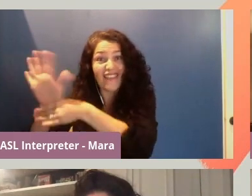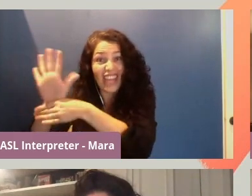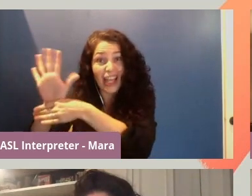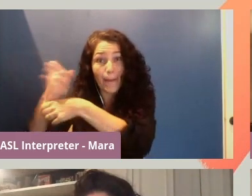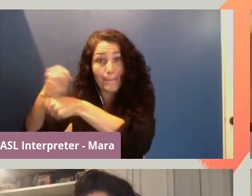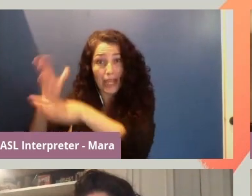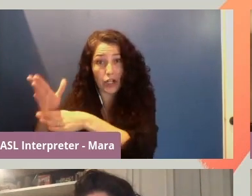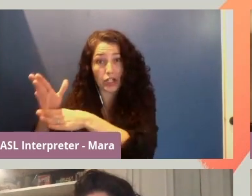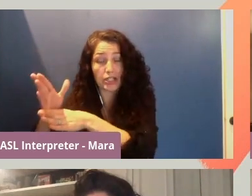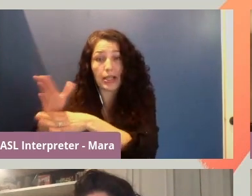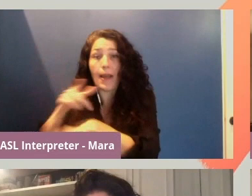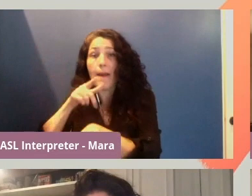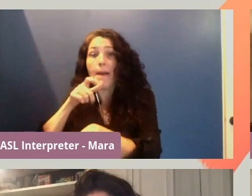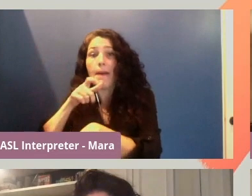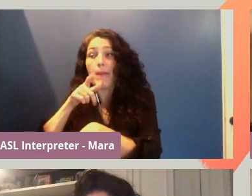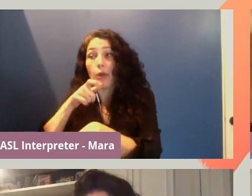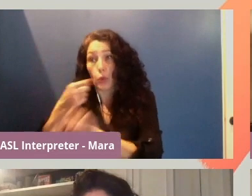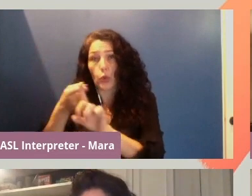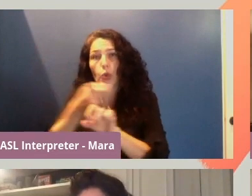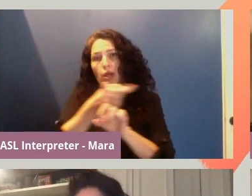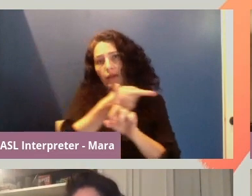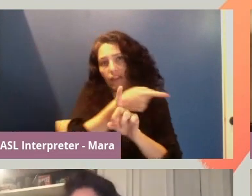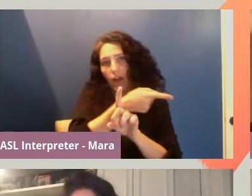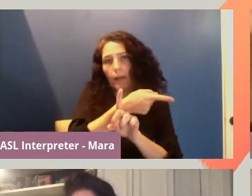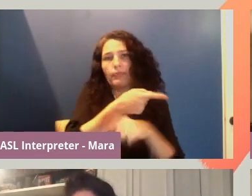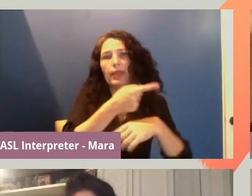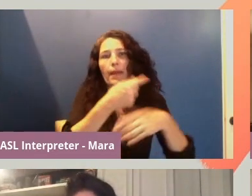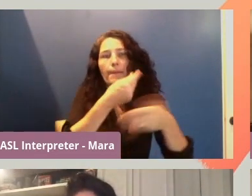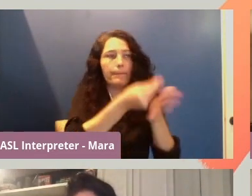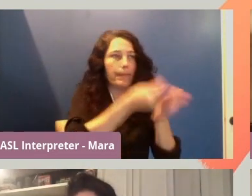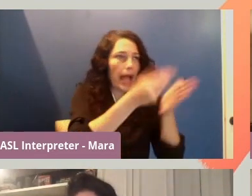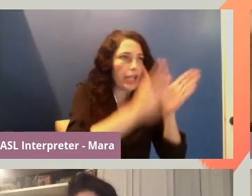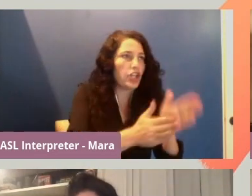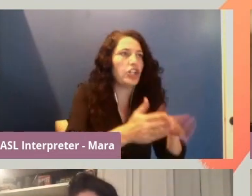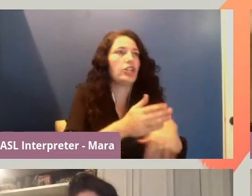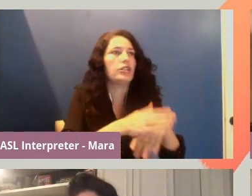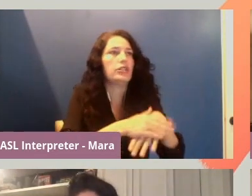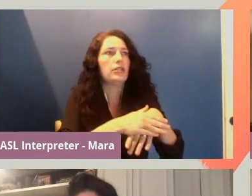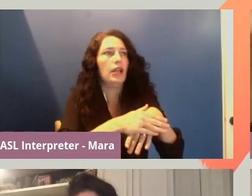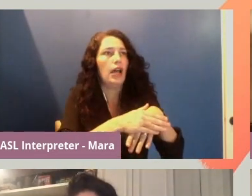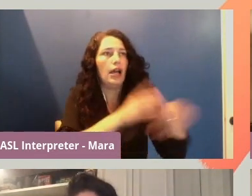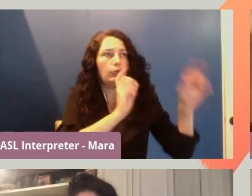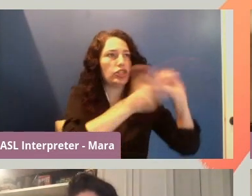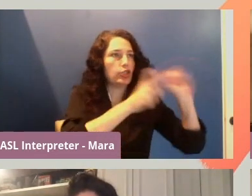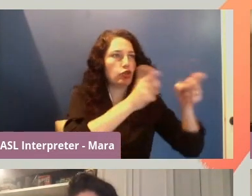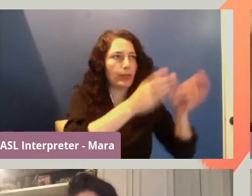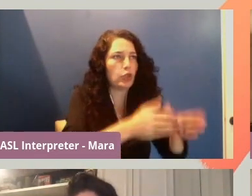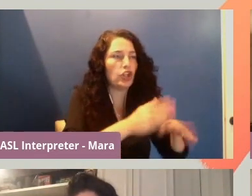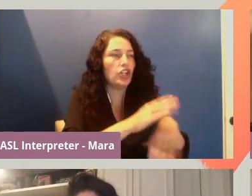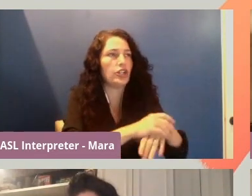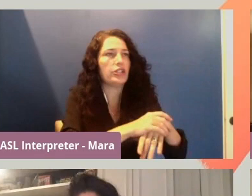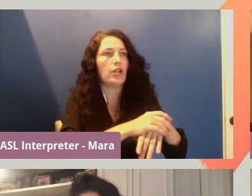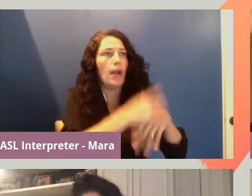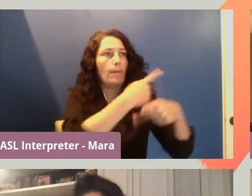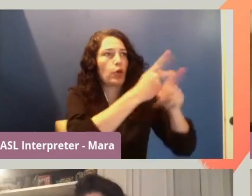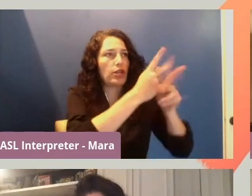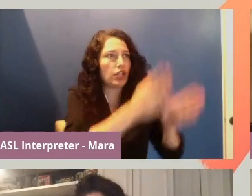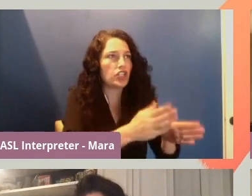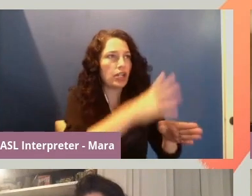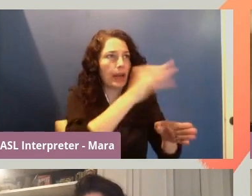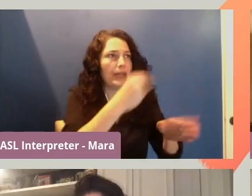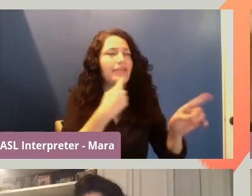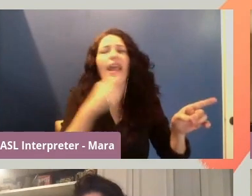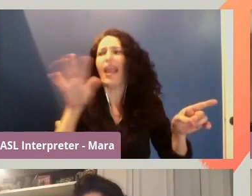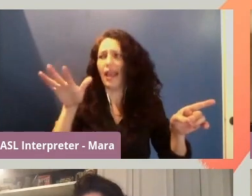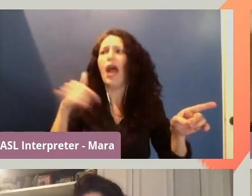or distributors or production companies and say, you know, we're going to invest in your next project.